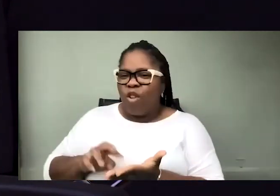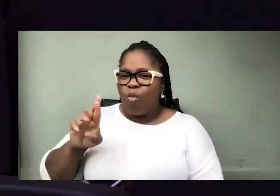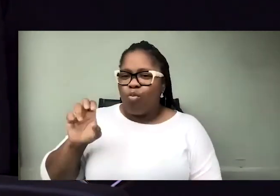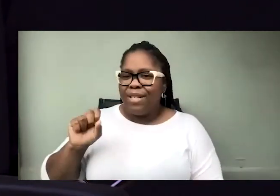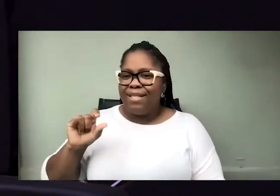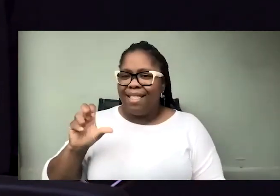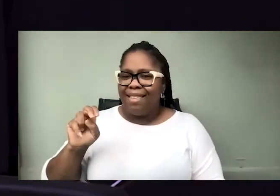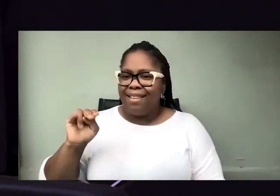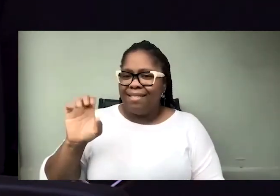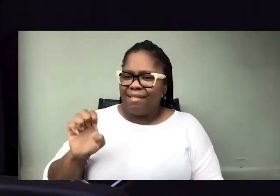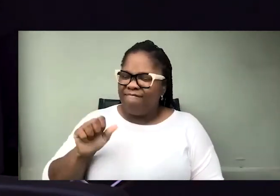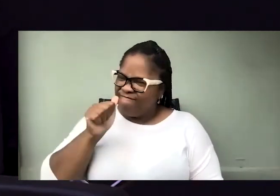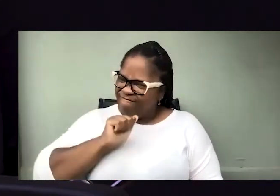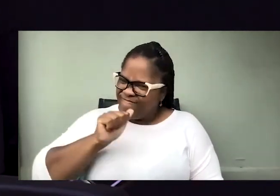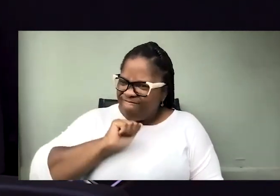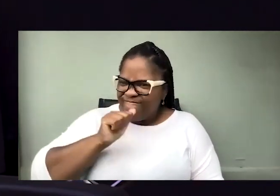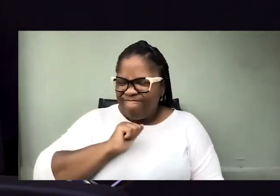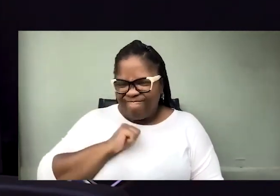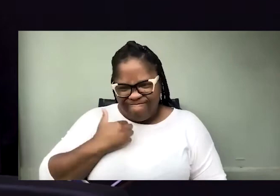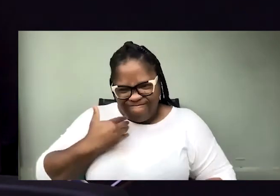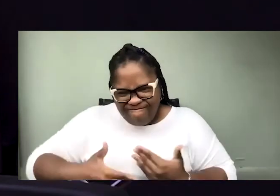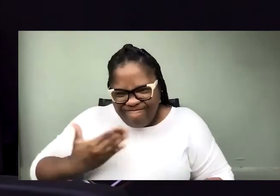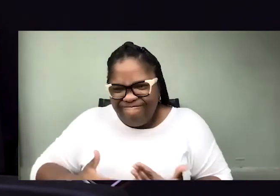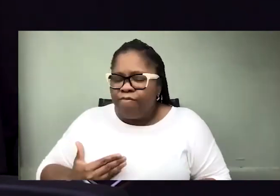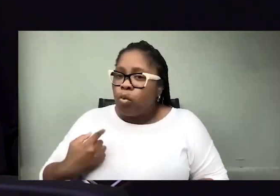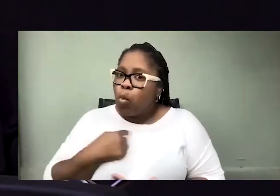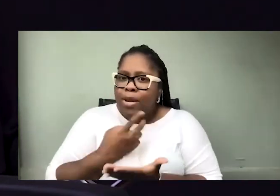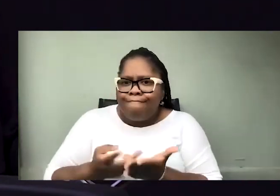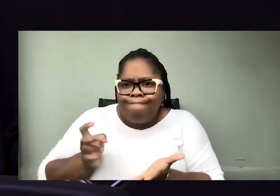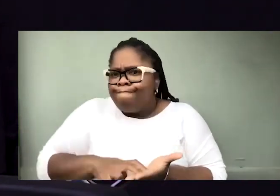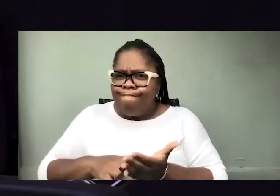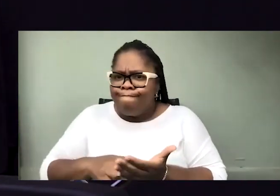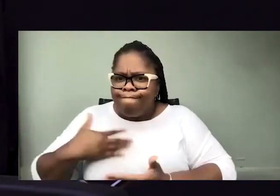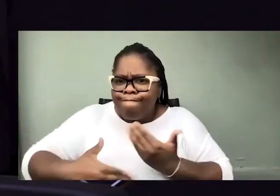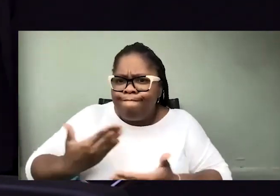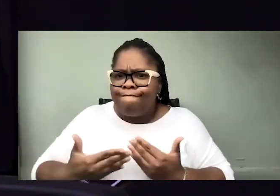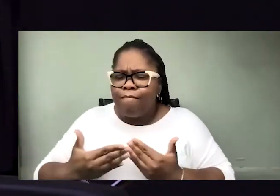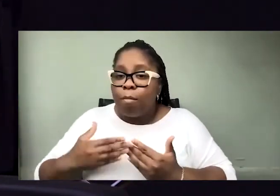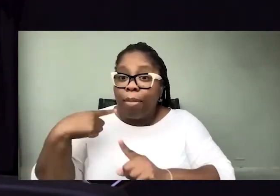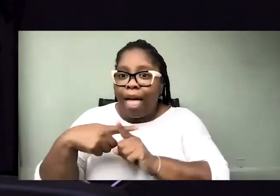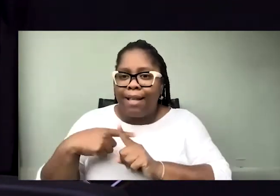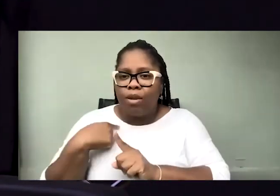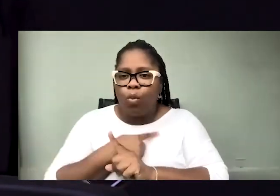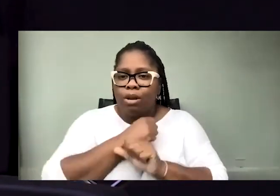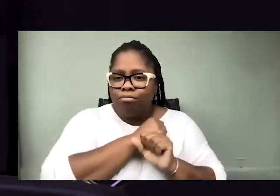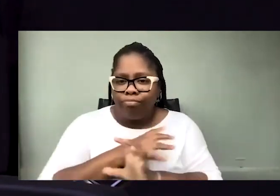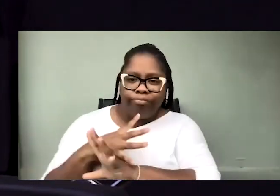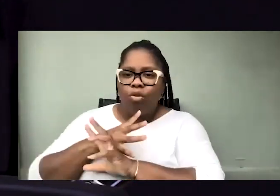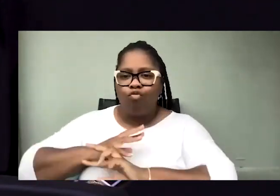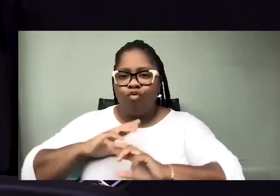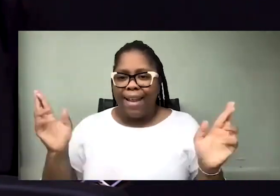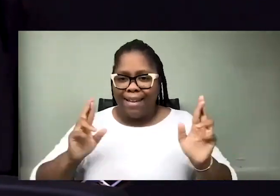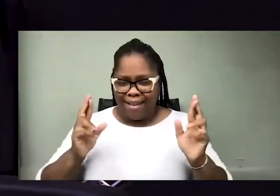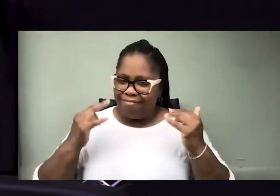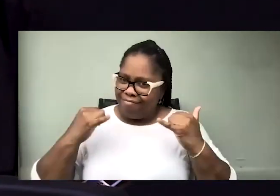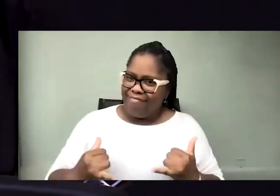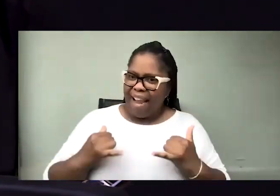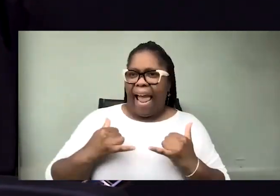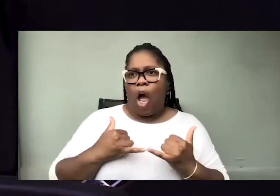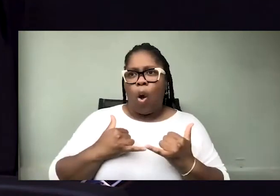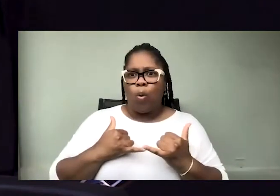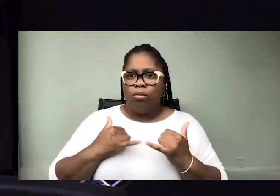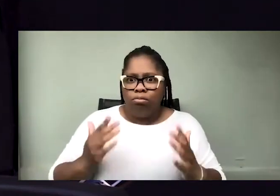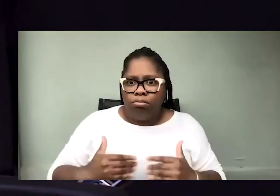can say that we are resilient, but also that we have a sense of preparedness, so that as we enter and transition into these different